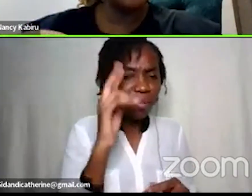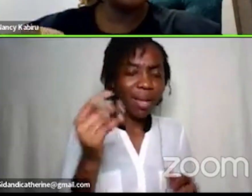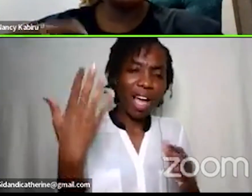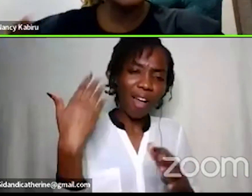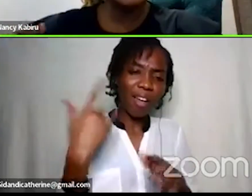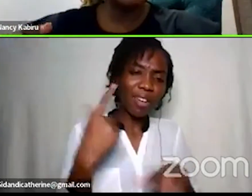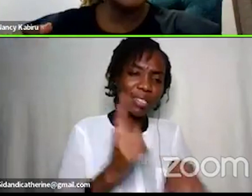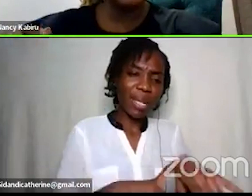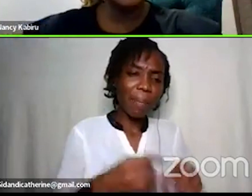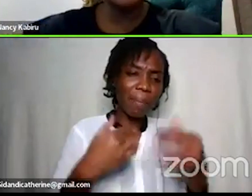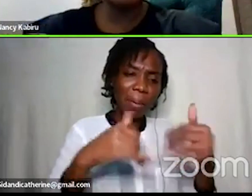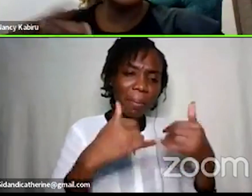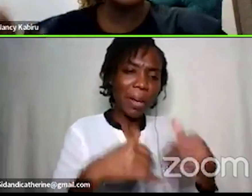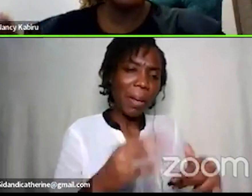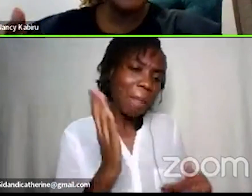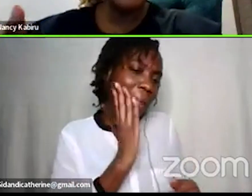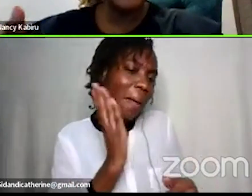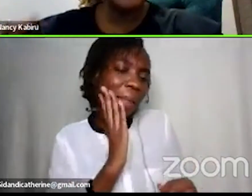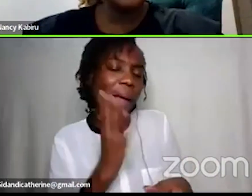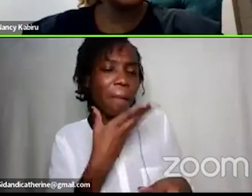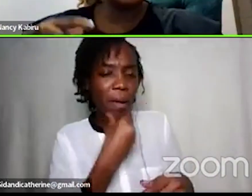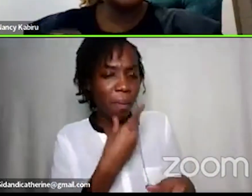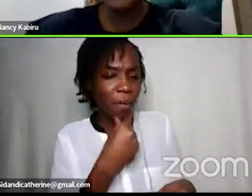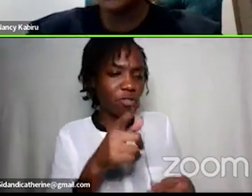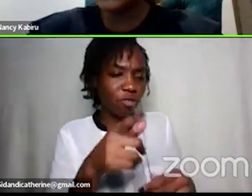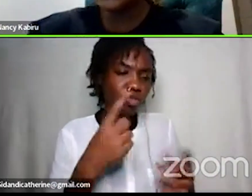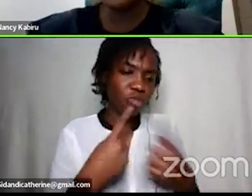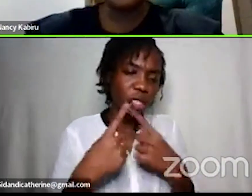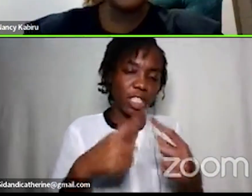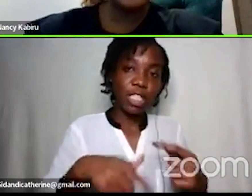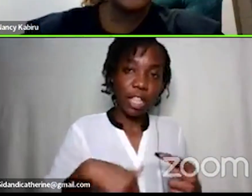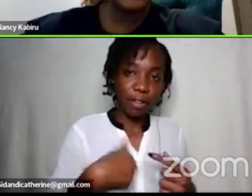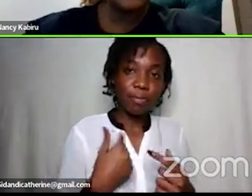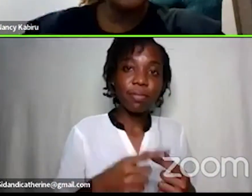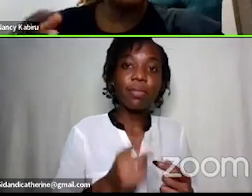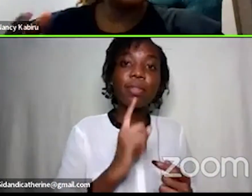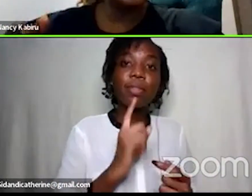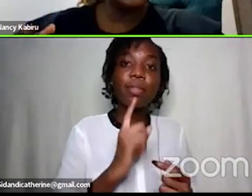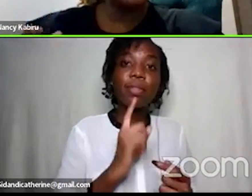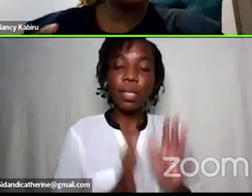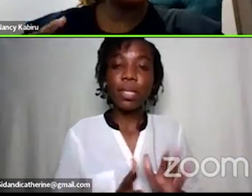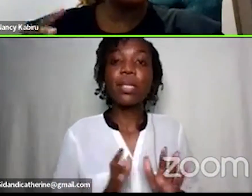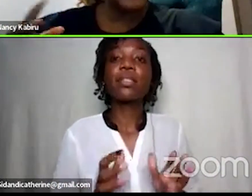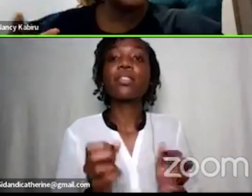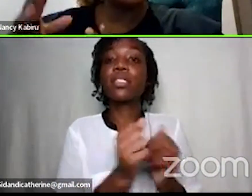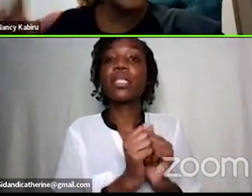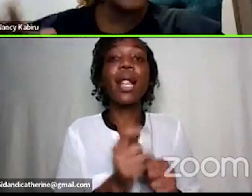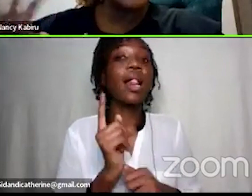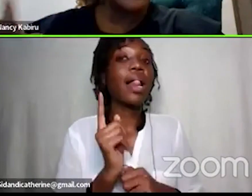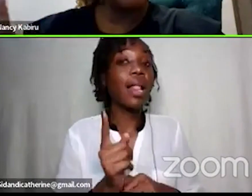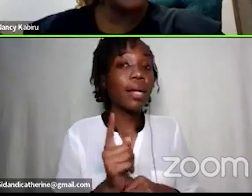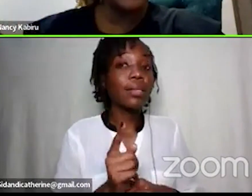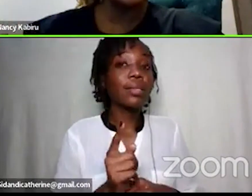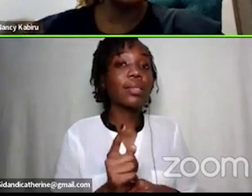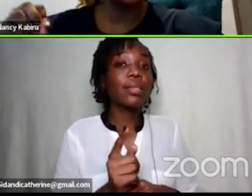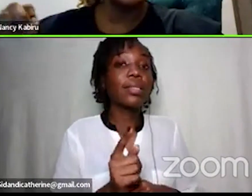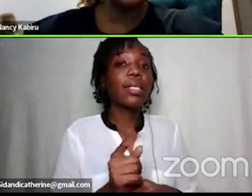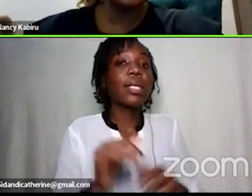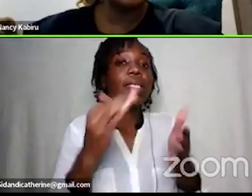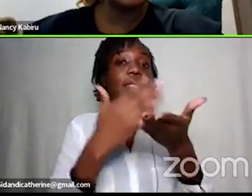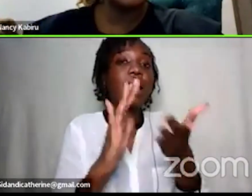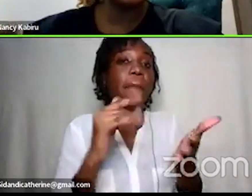to yourself. You're being the mama, you're being the baba. So someone with schizophrenia would, at some